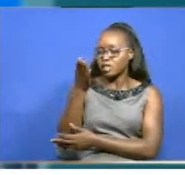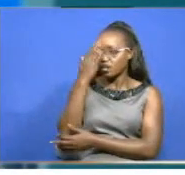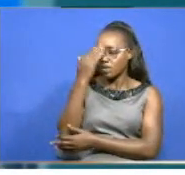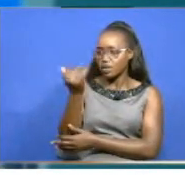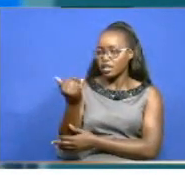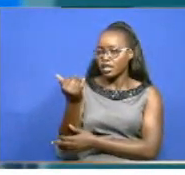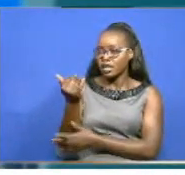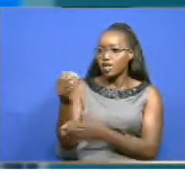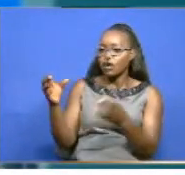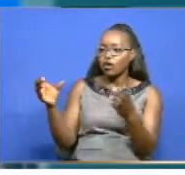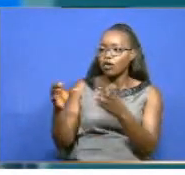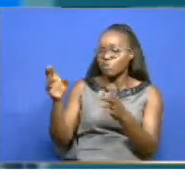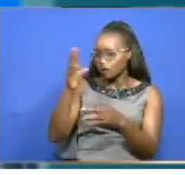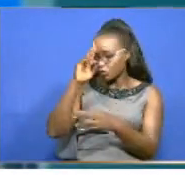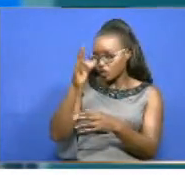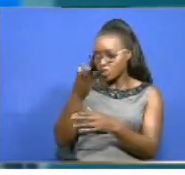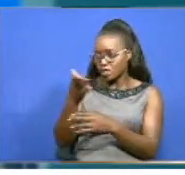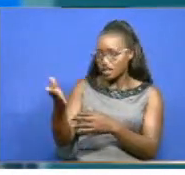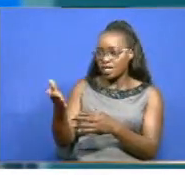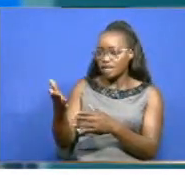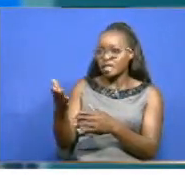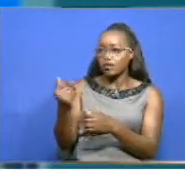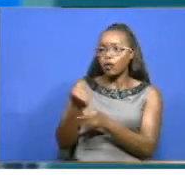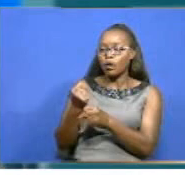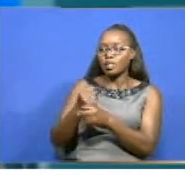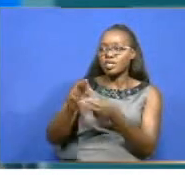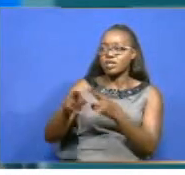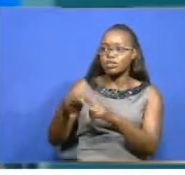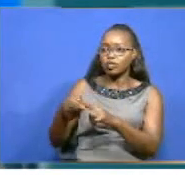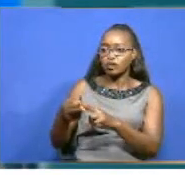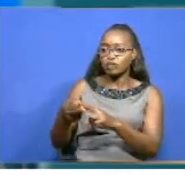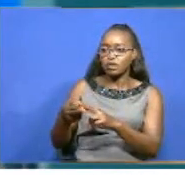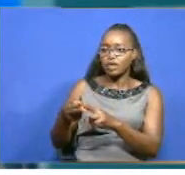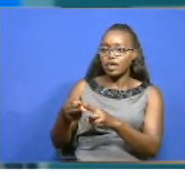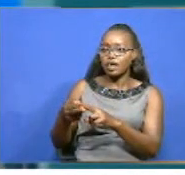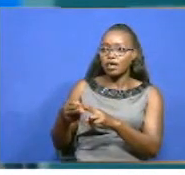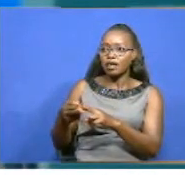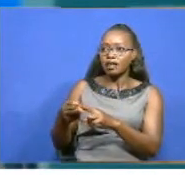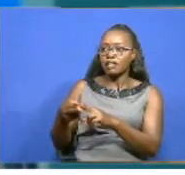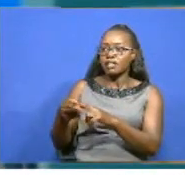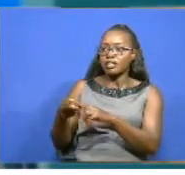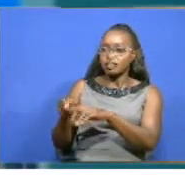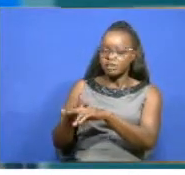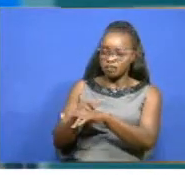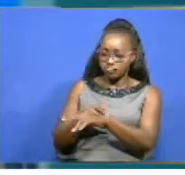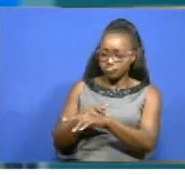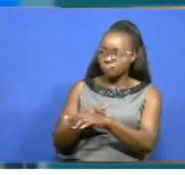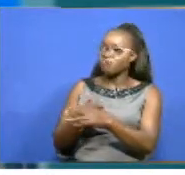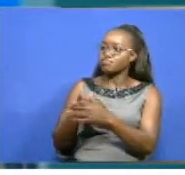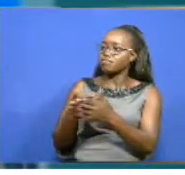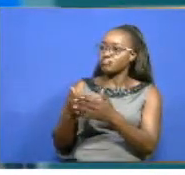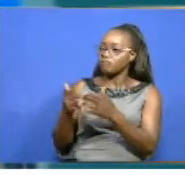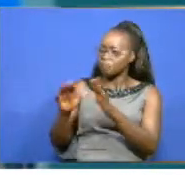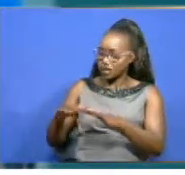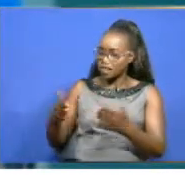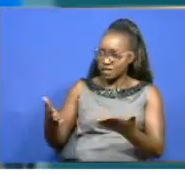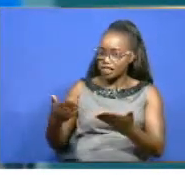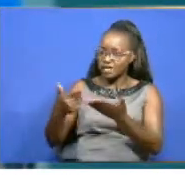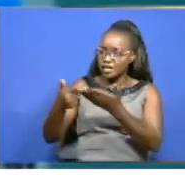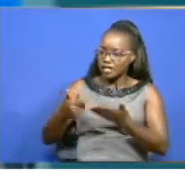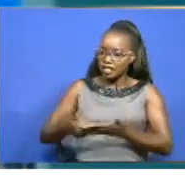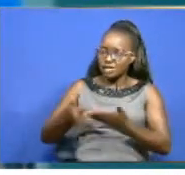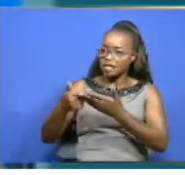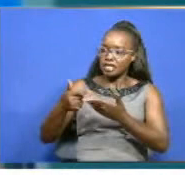of the community policing that officer has done, the relationship, they have gone for henna, they have gone for parties, they have discussed, and obviously